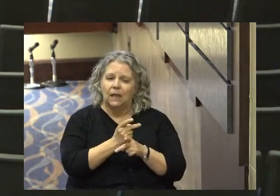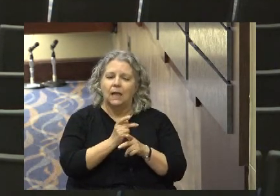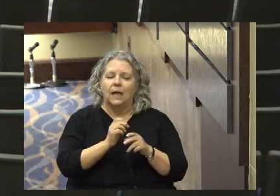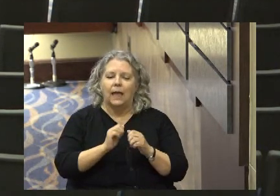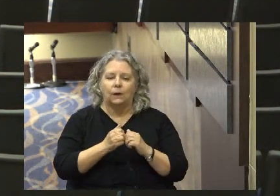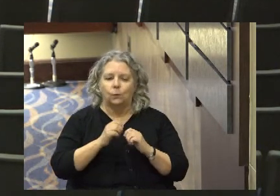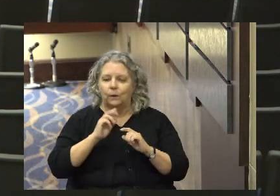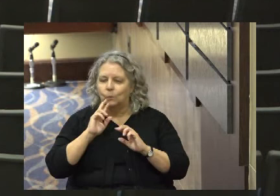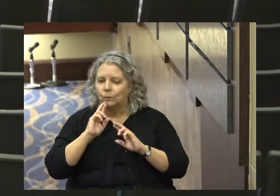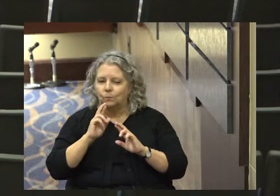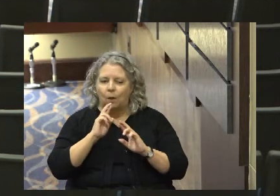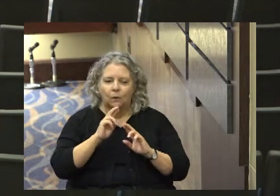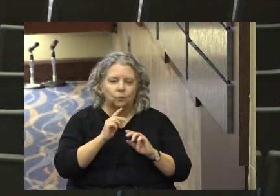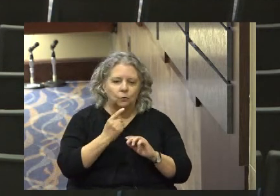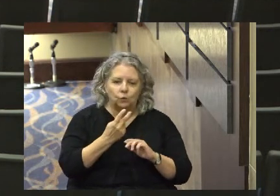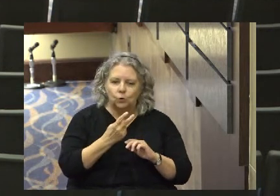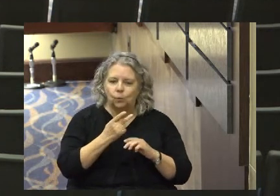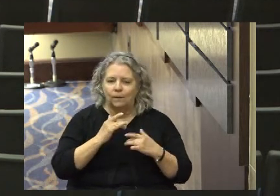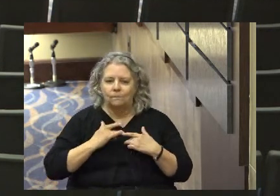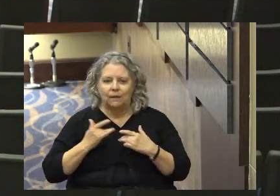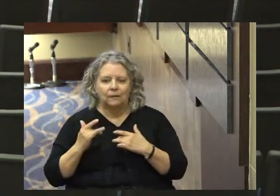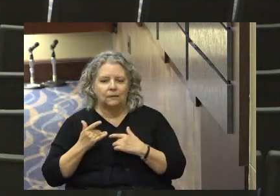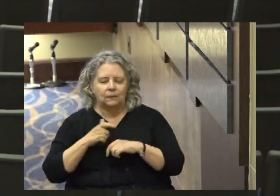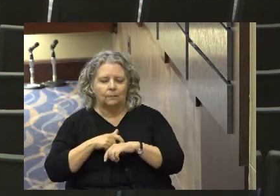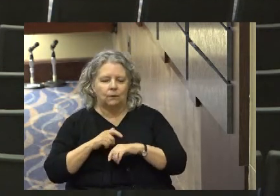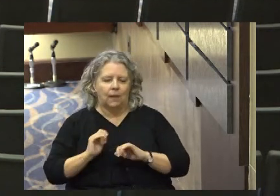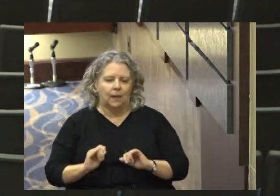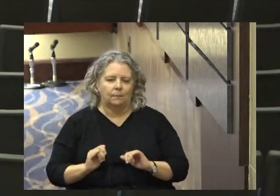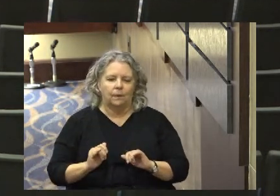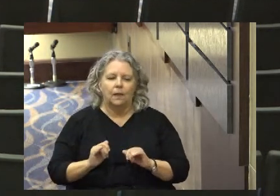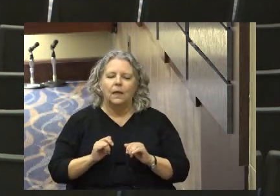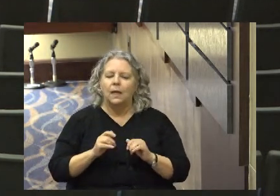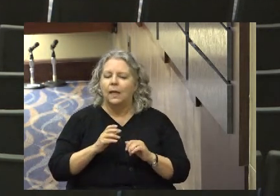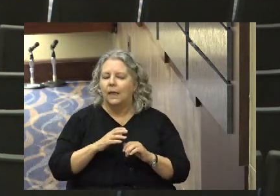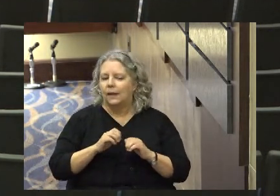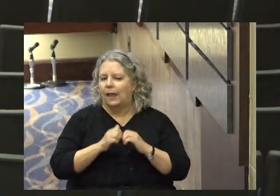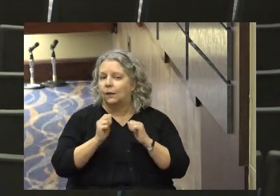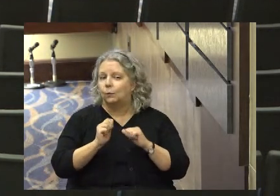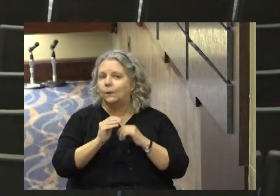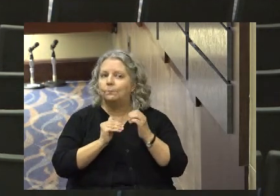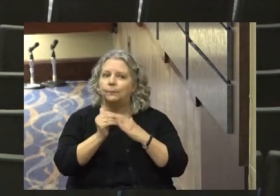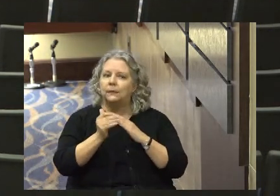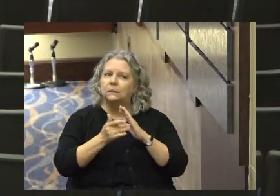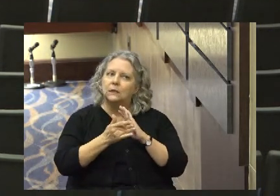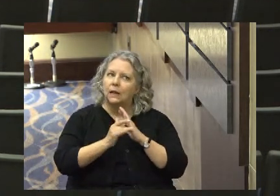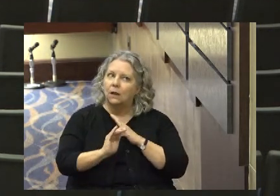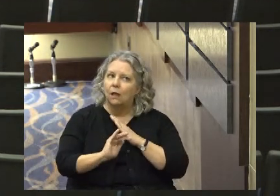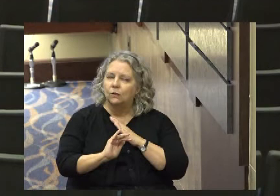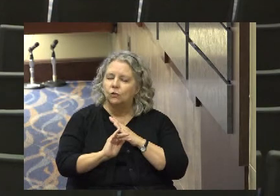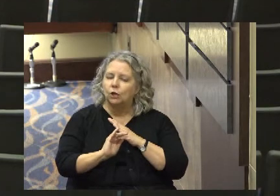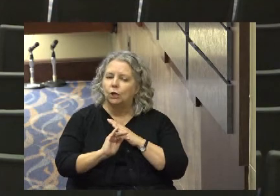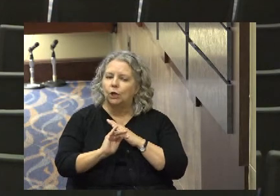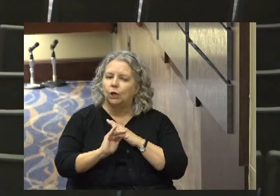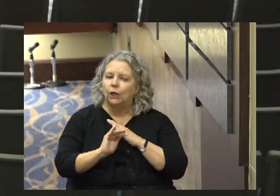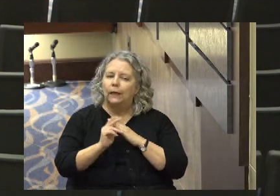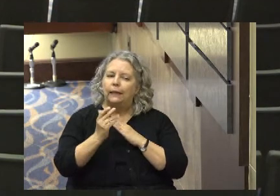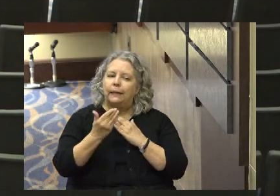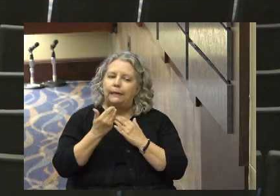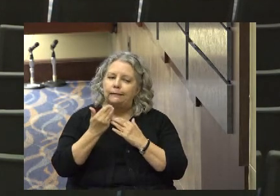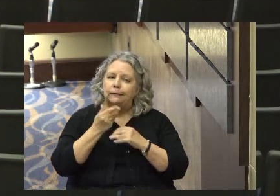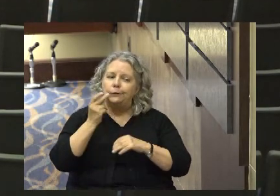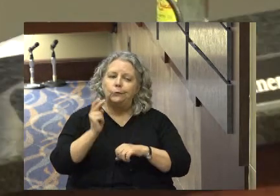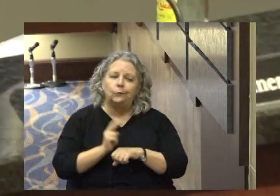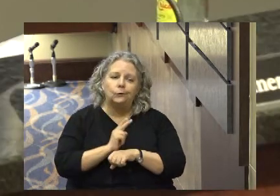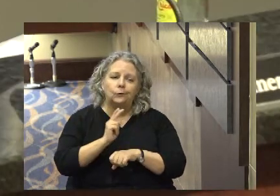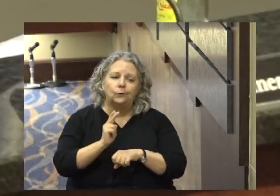as we're wanting to light things up? So ways that we can build technology that is user-friendly and